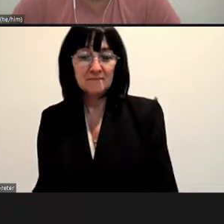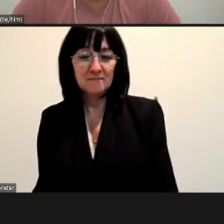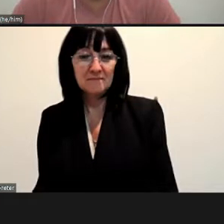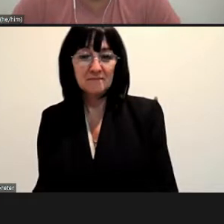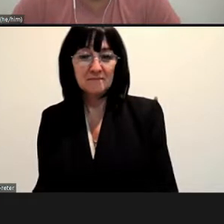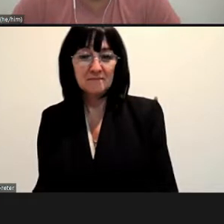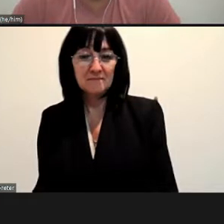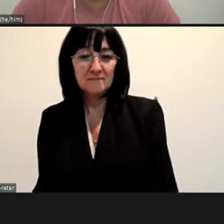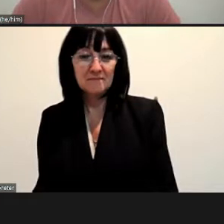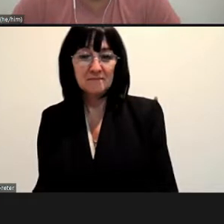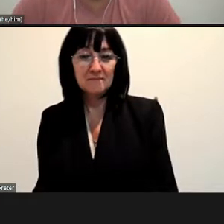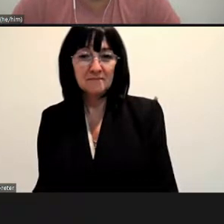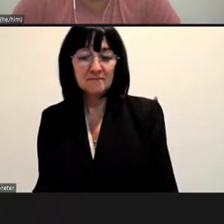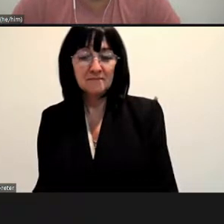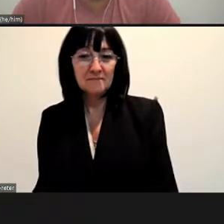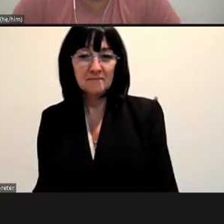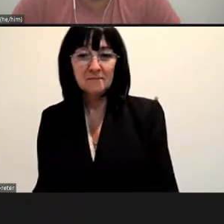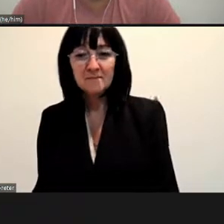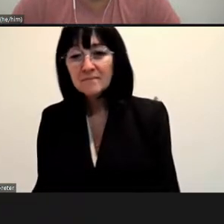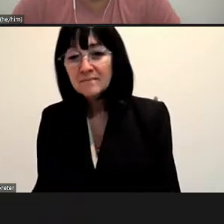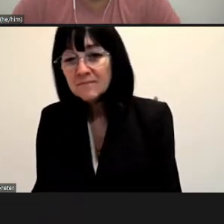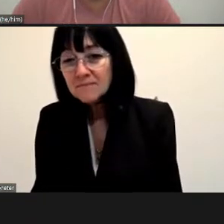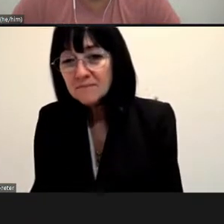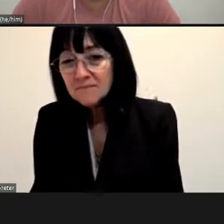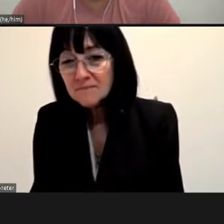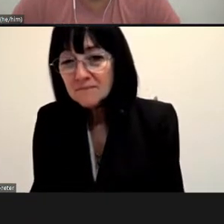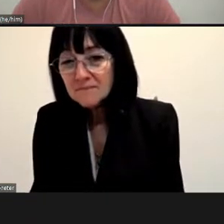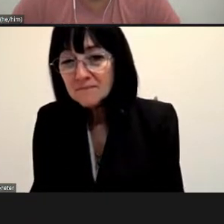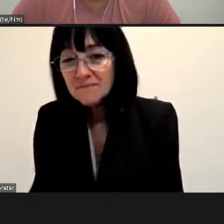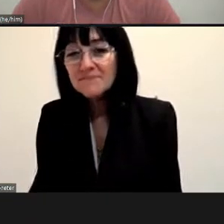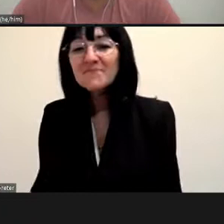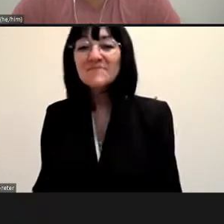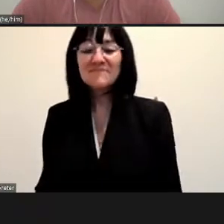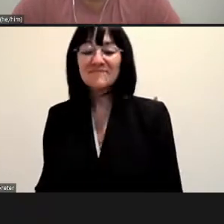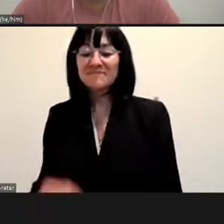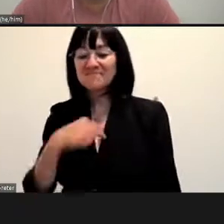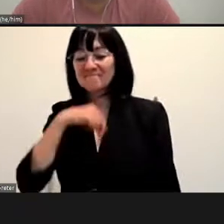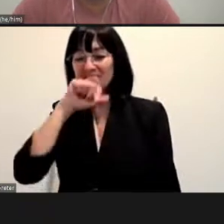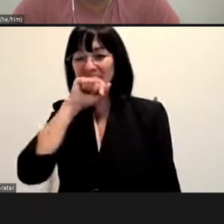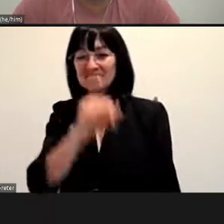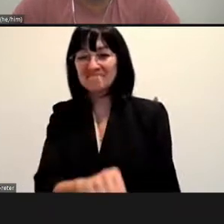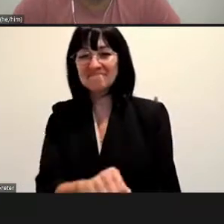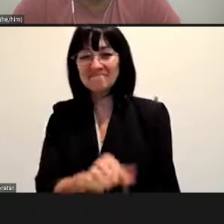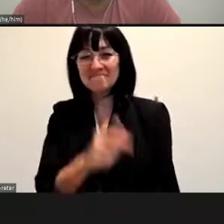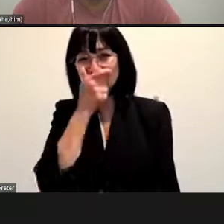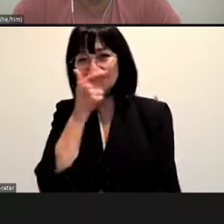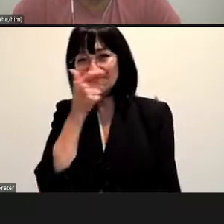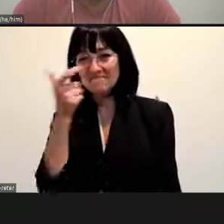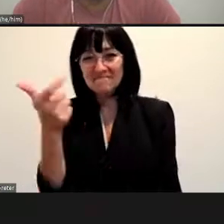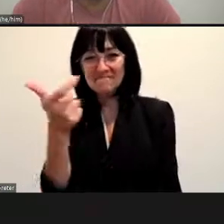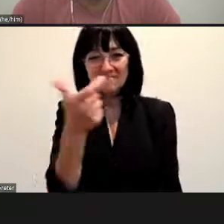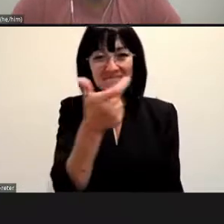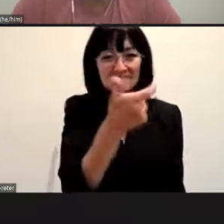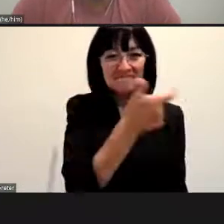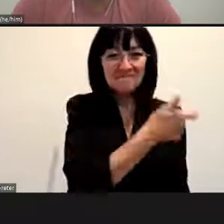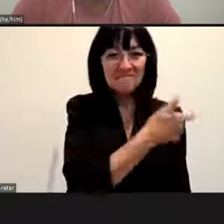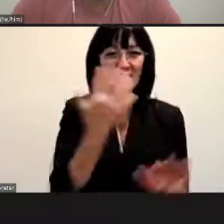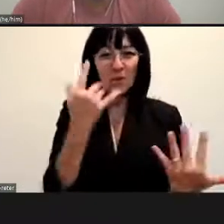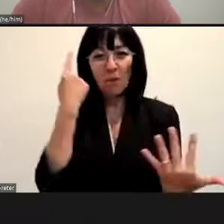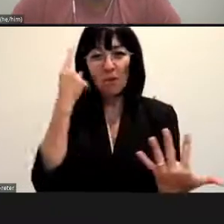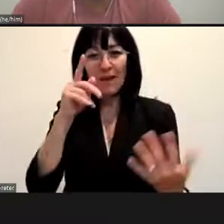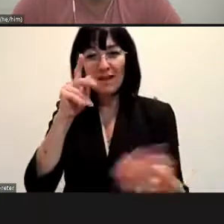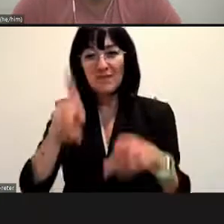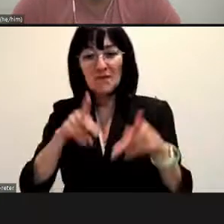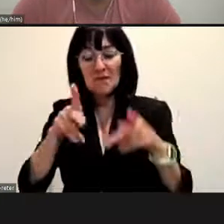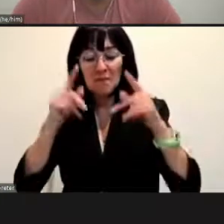I love doing this and then wait watching for people's eyes to open. Because I'm pretty sure that's when they've done the three breaths.